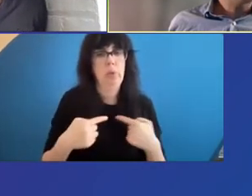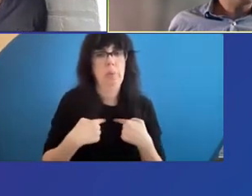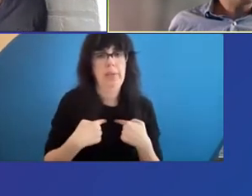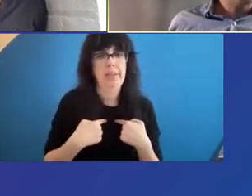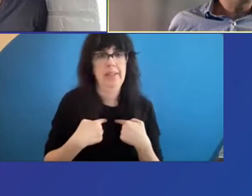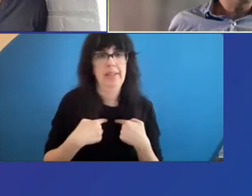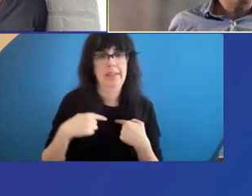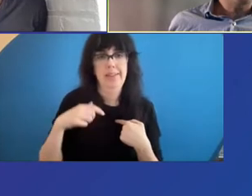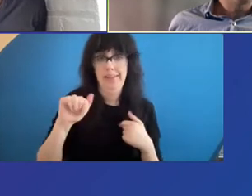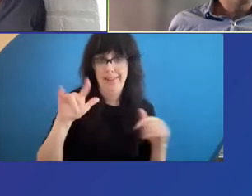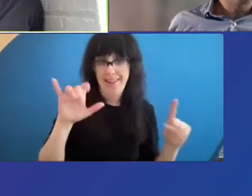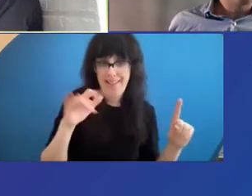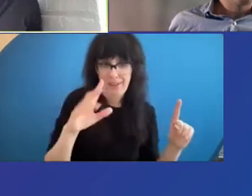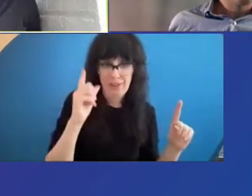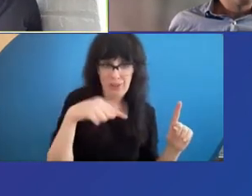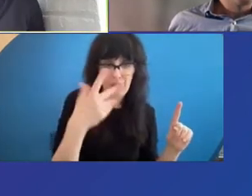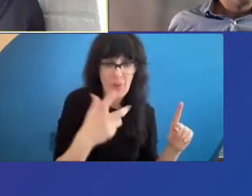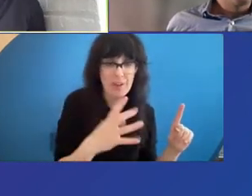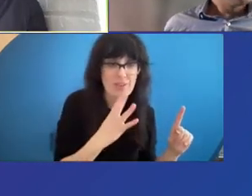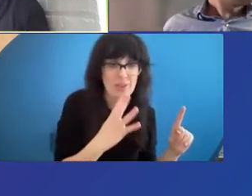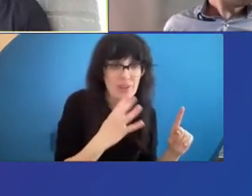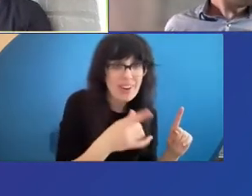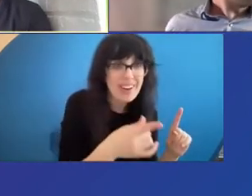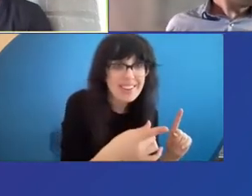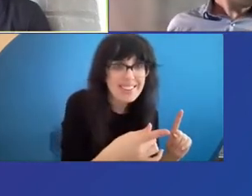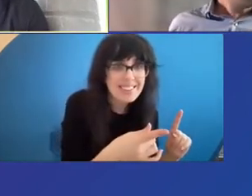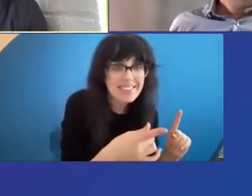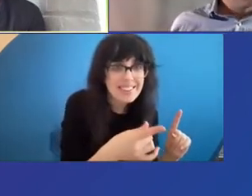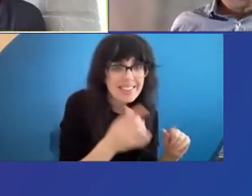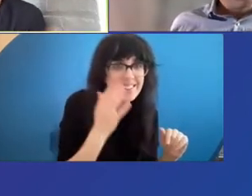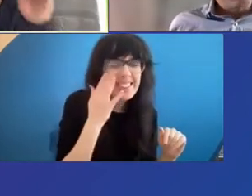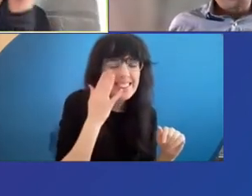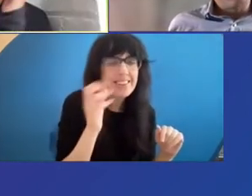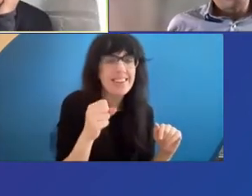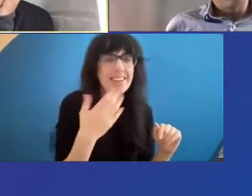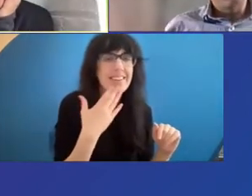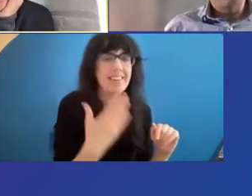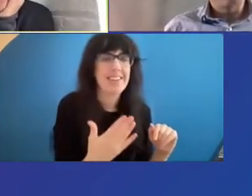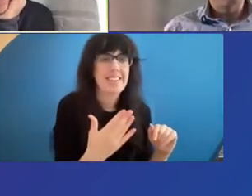Alice, you look like you want to talk. Yeah, I am. Thank you.